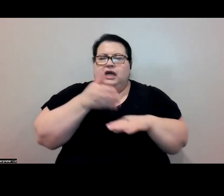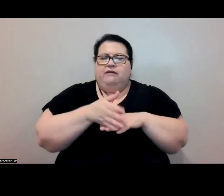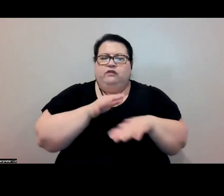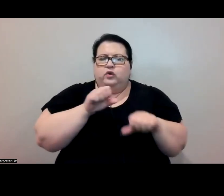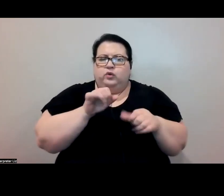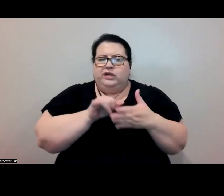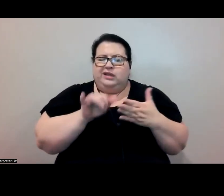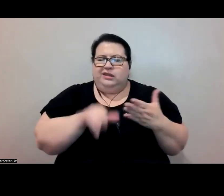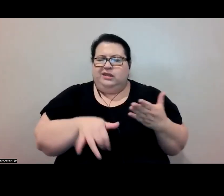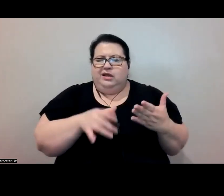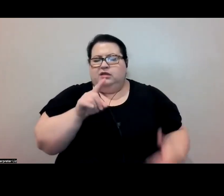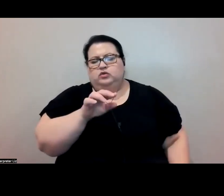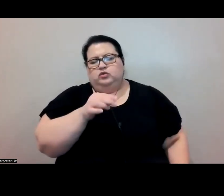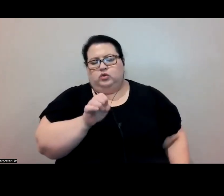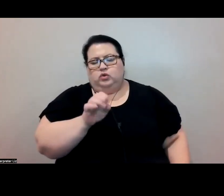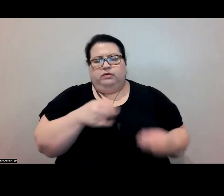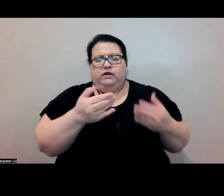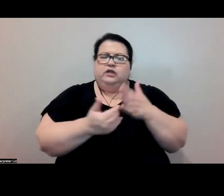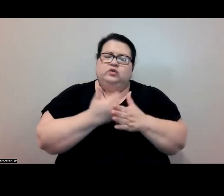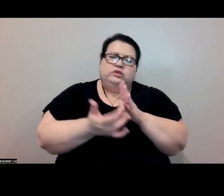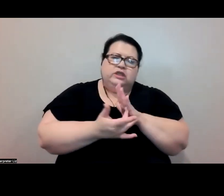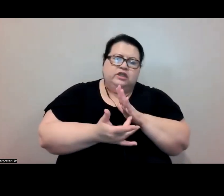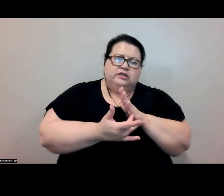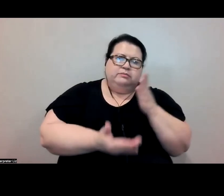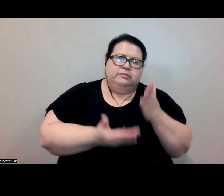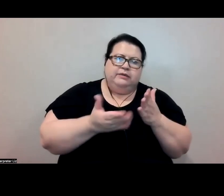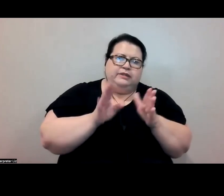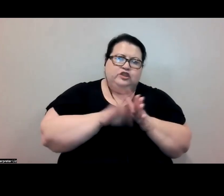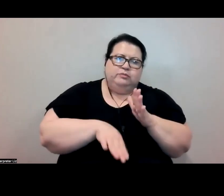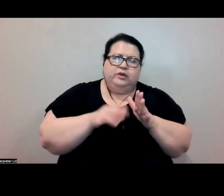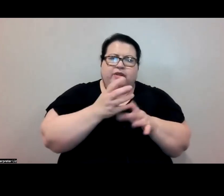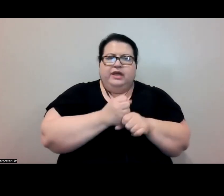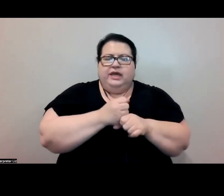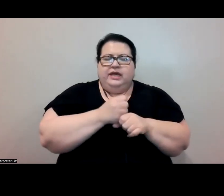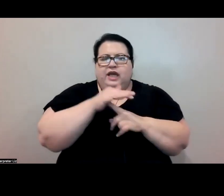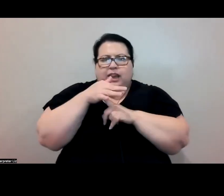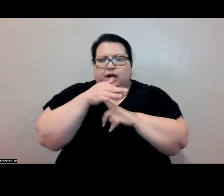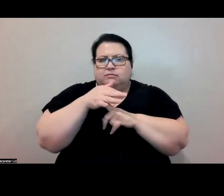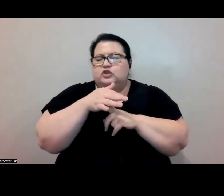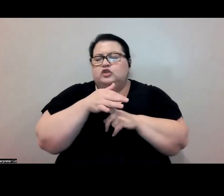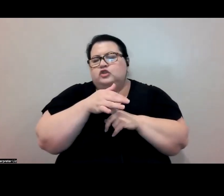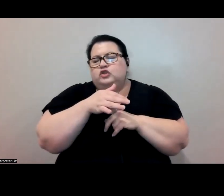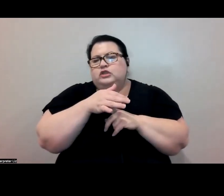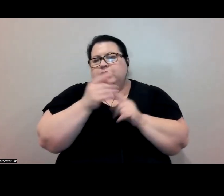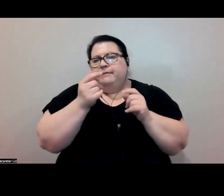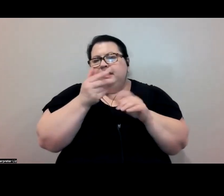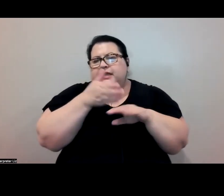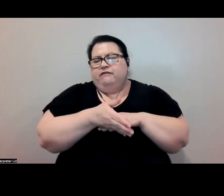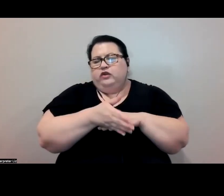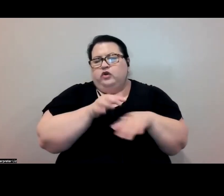So drones are providing new technology to maybe a lot cheaper than getting a helicopter immediately following an